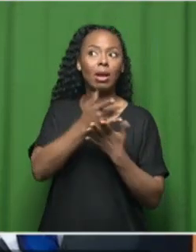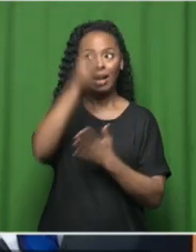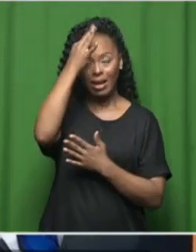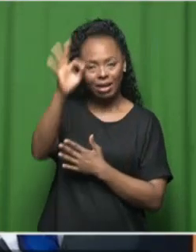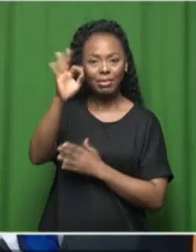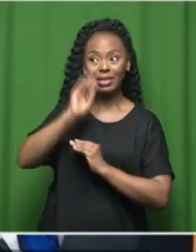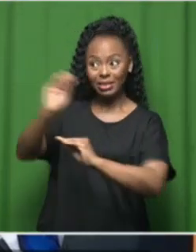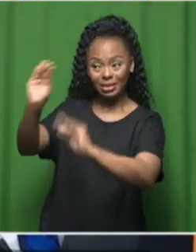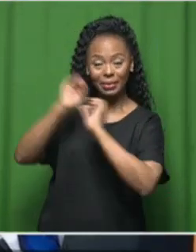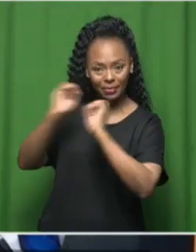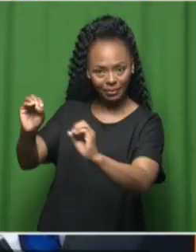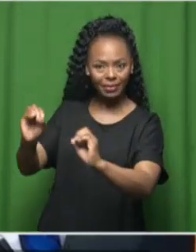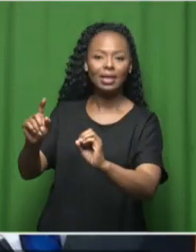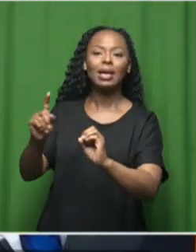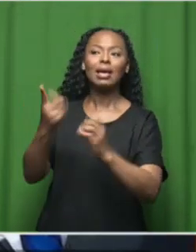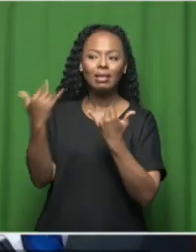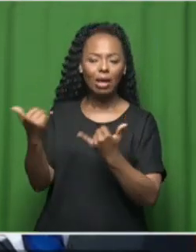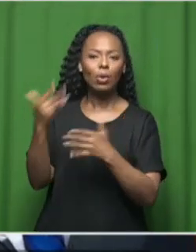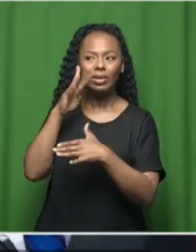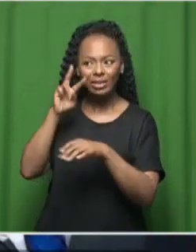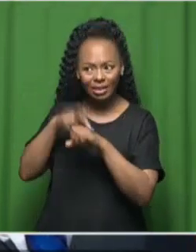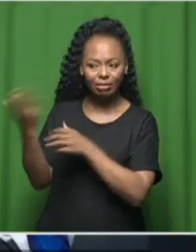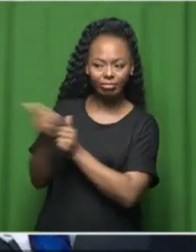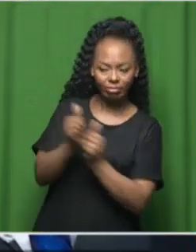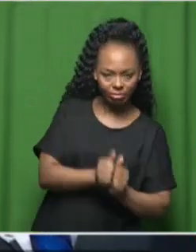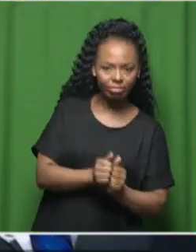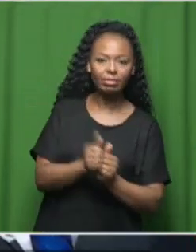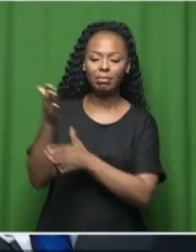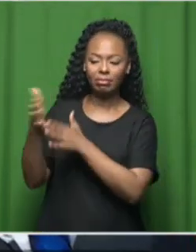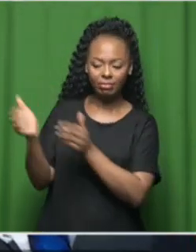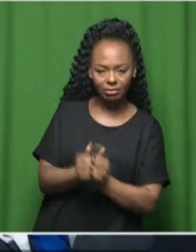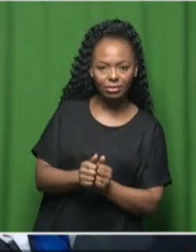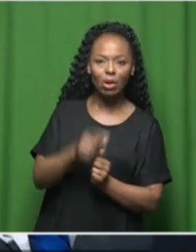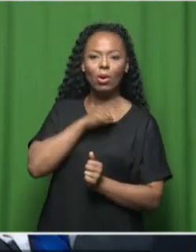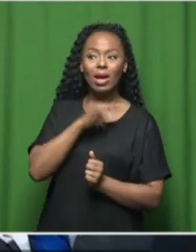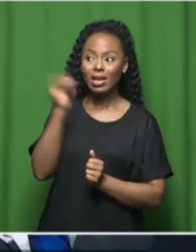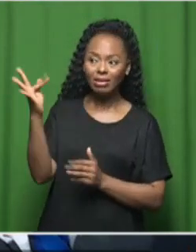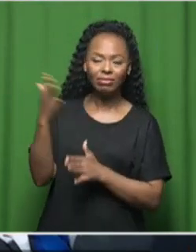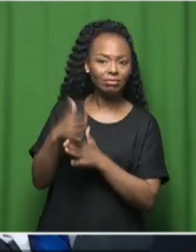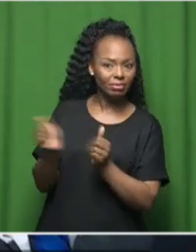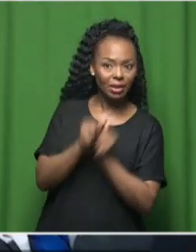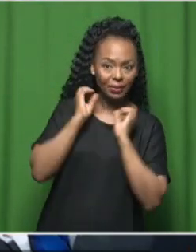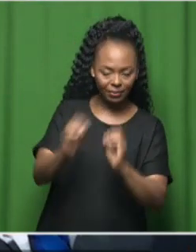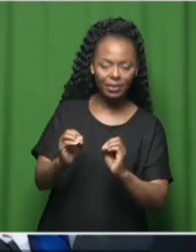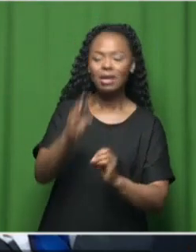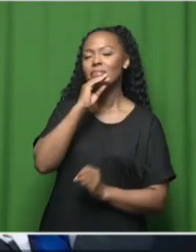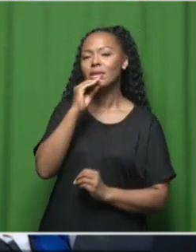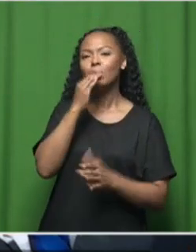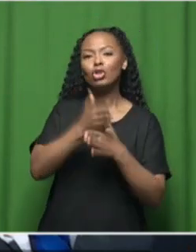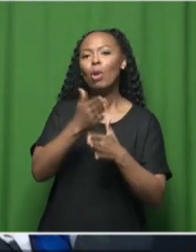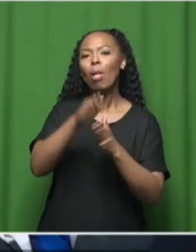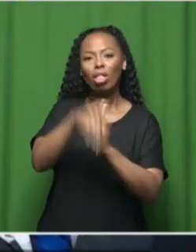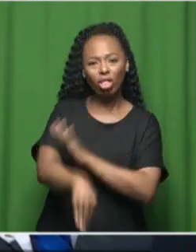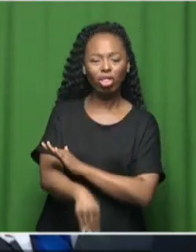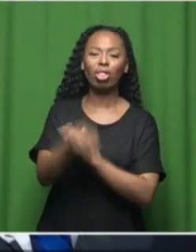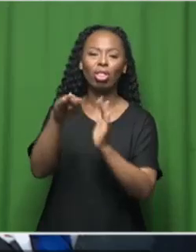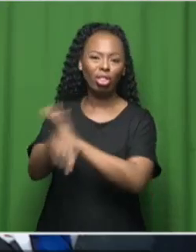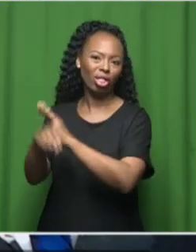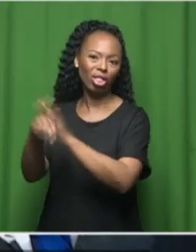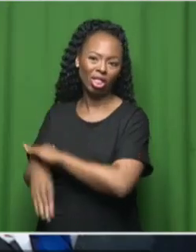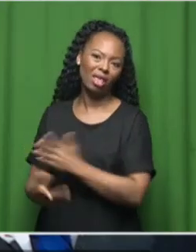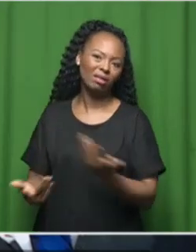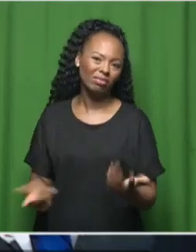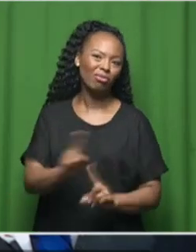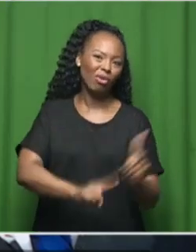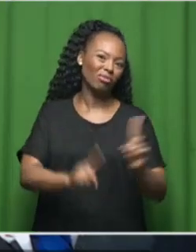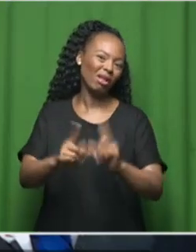to come on this journey with us, it's going to affect job losses. And we see ourselves saying, we're protecting the brands, we're protecting creativity,